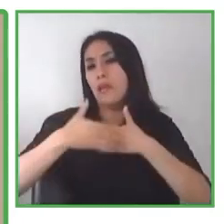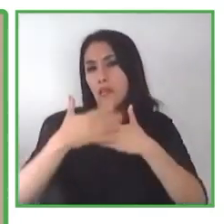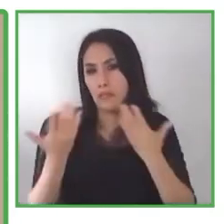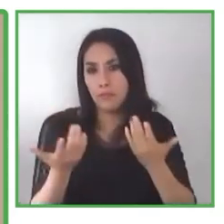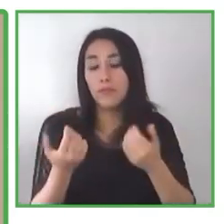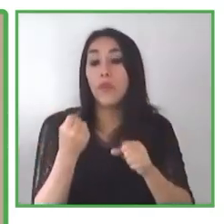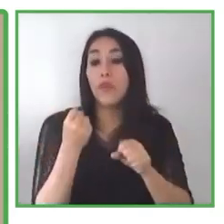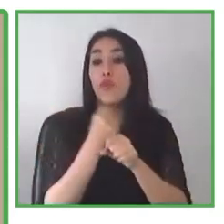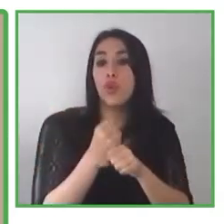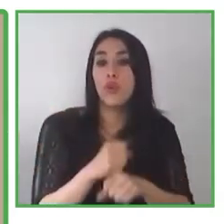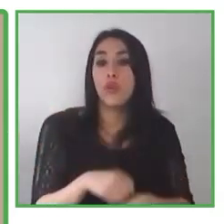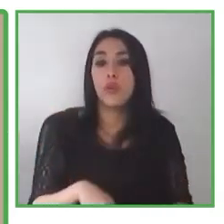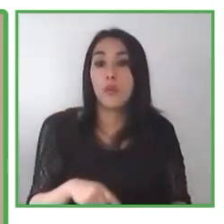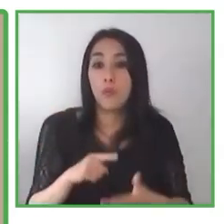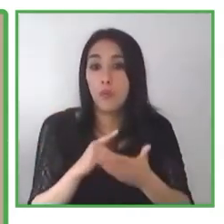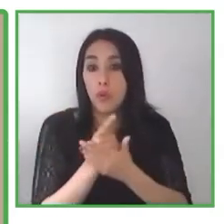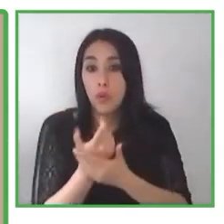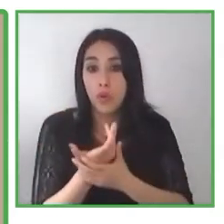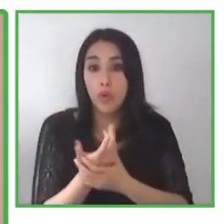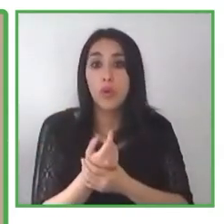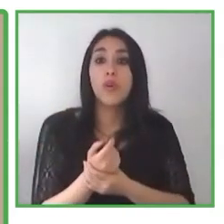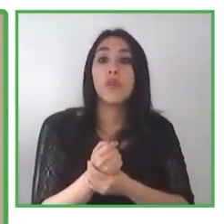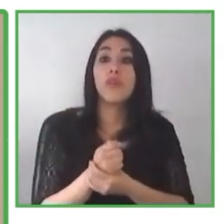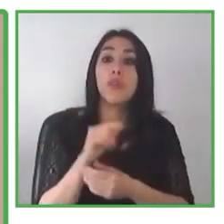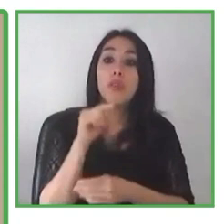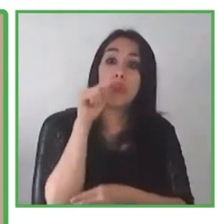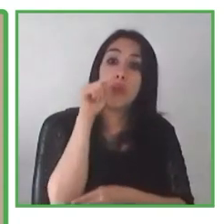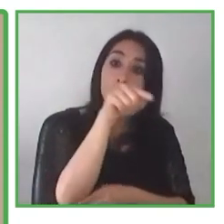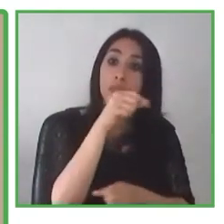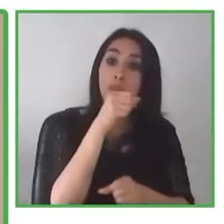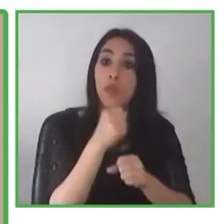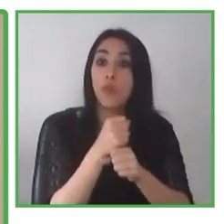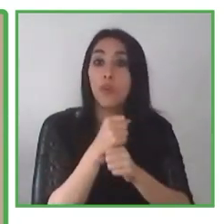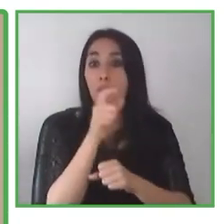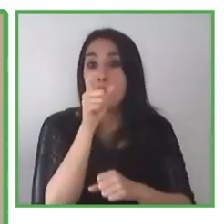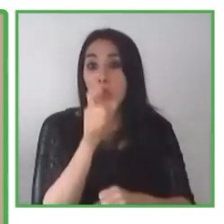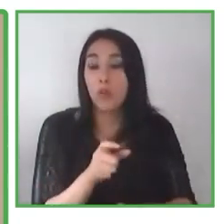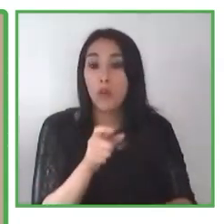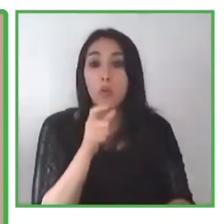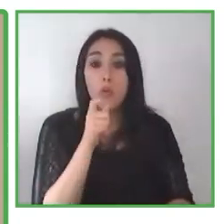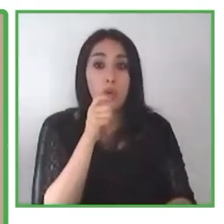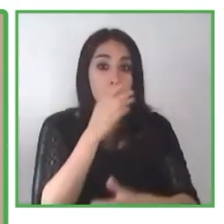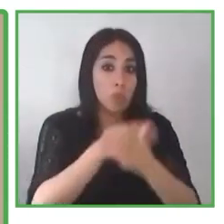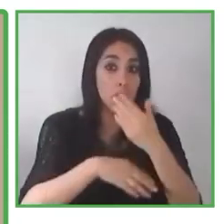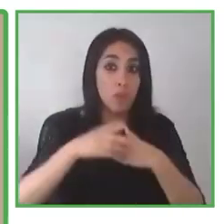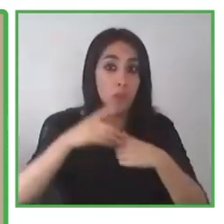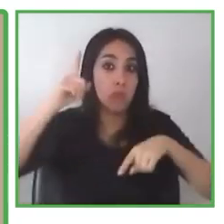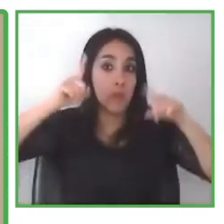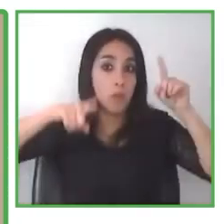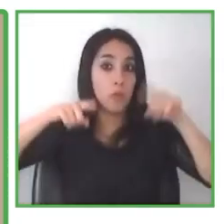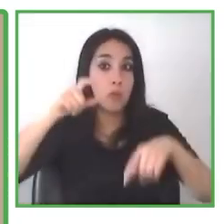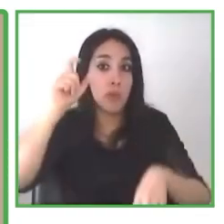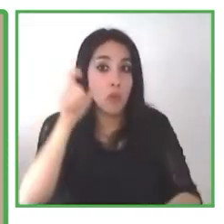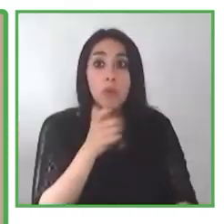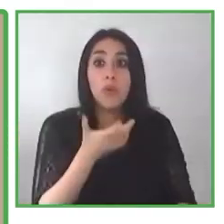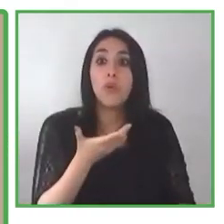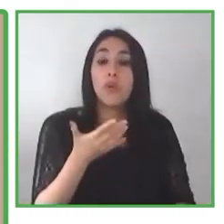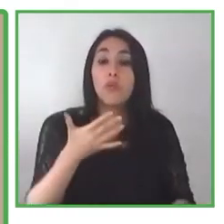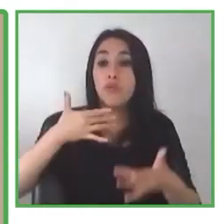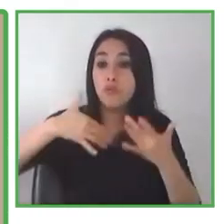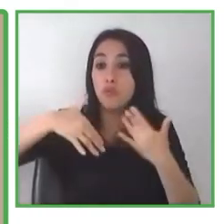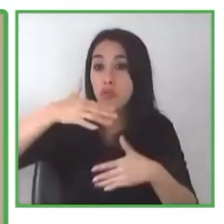work. So people with disability who were working are included, and including people with mental